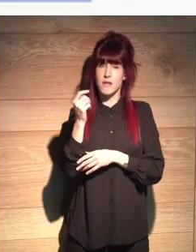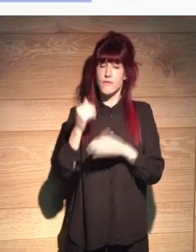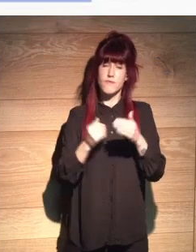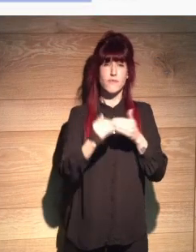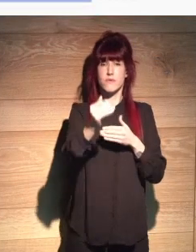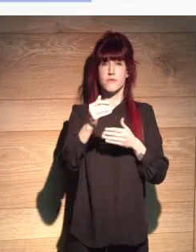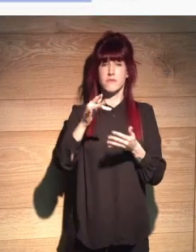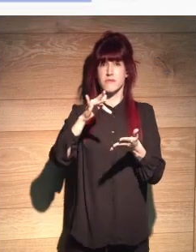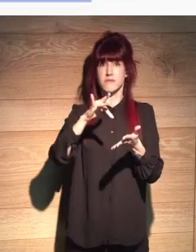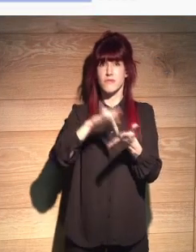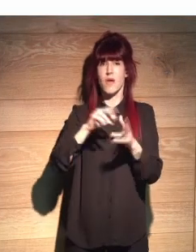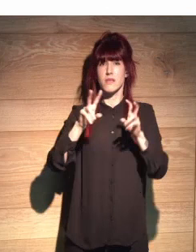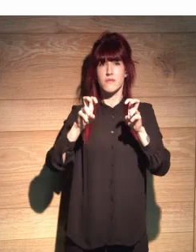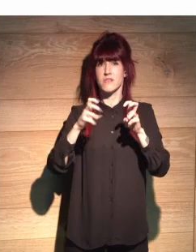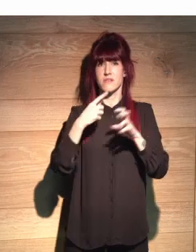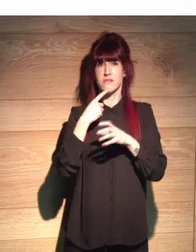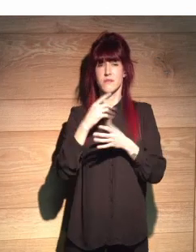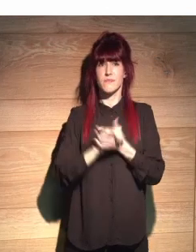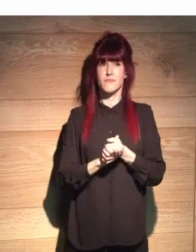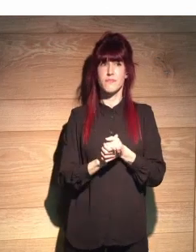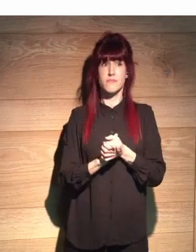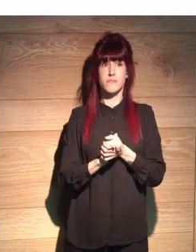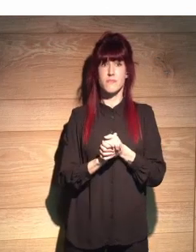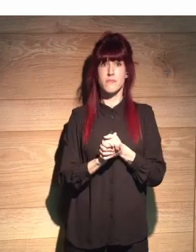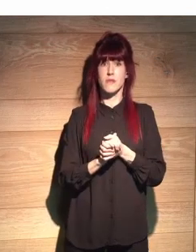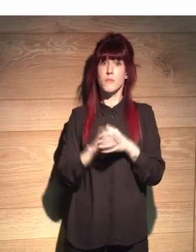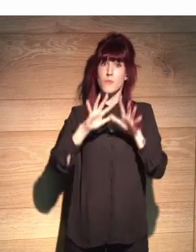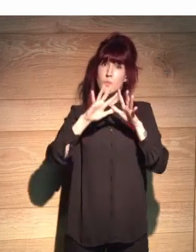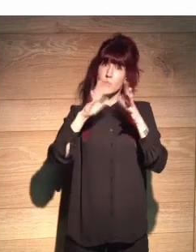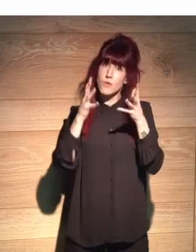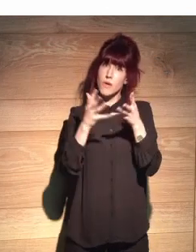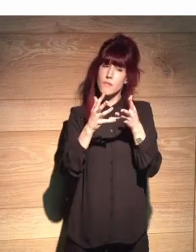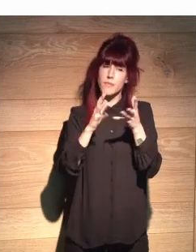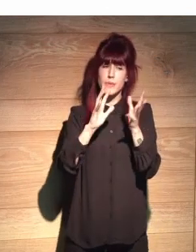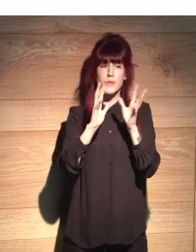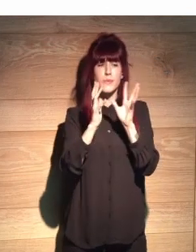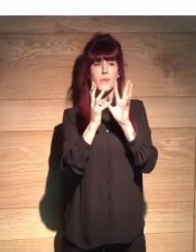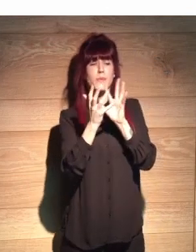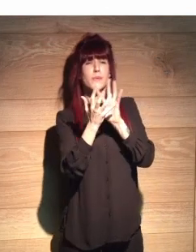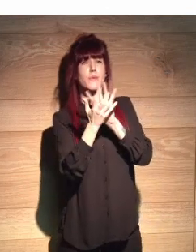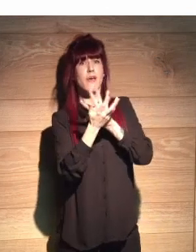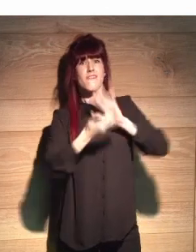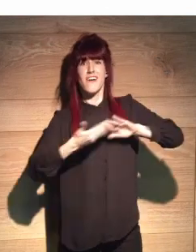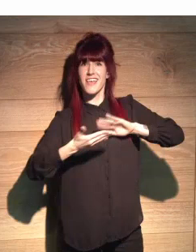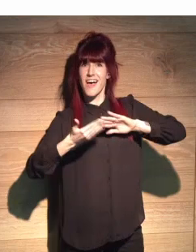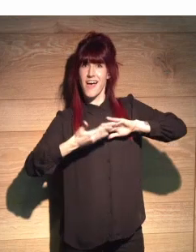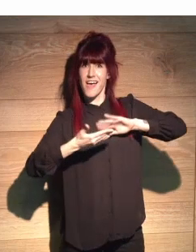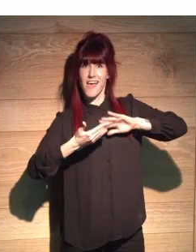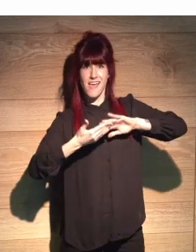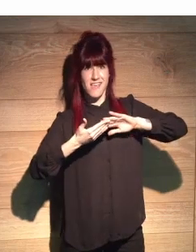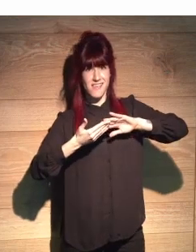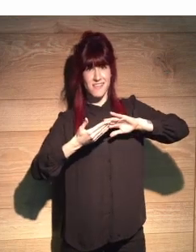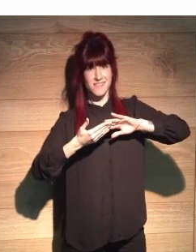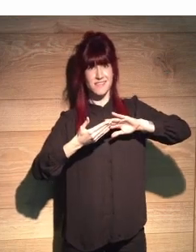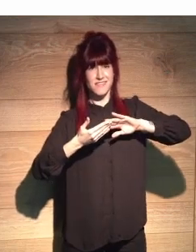innovation. And the world is changing faster than ever before. And